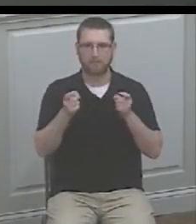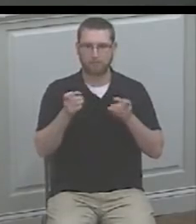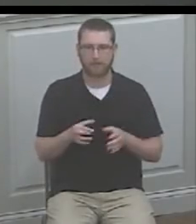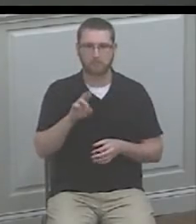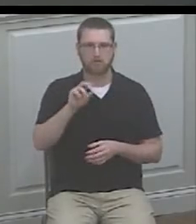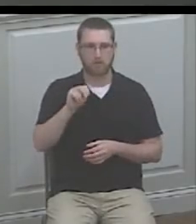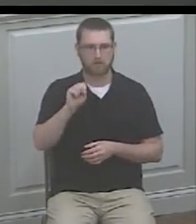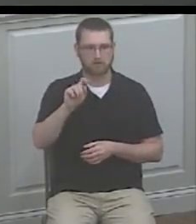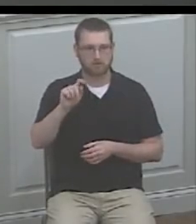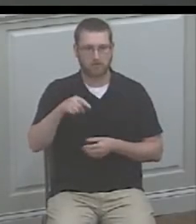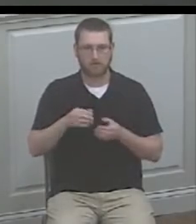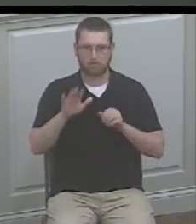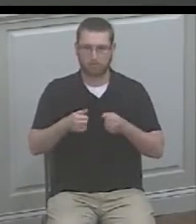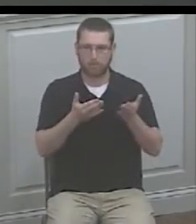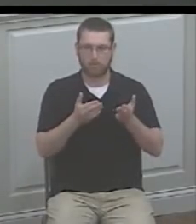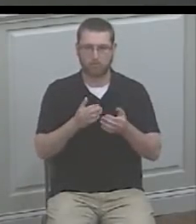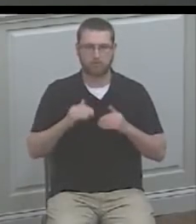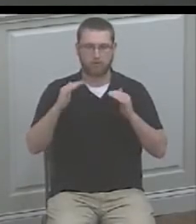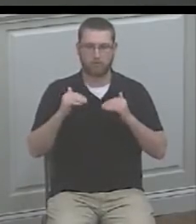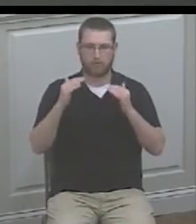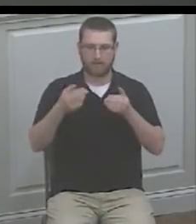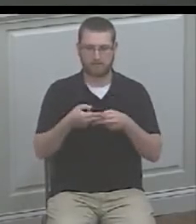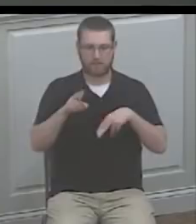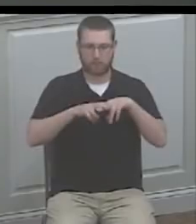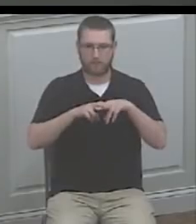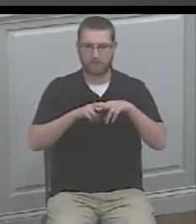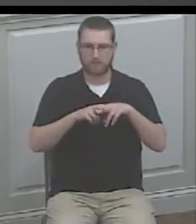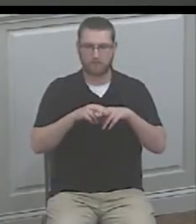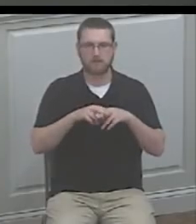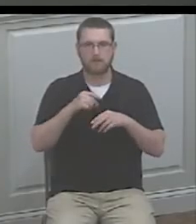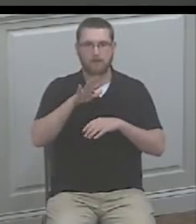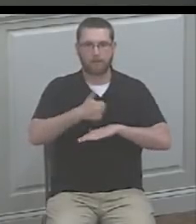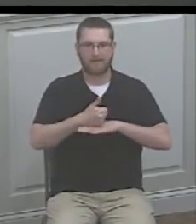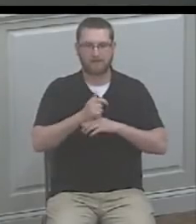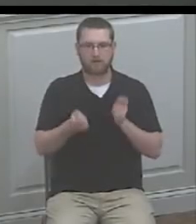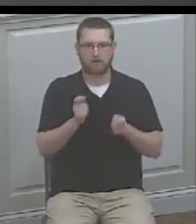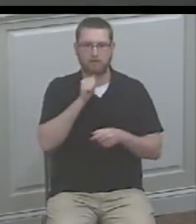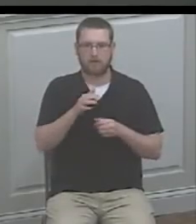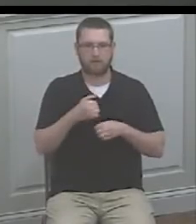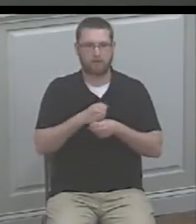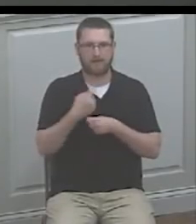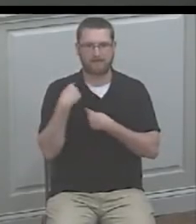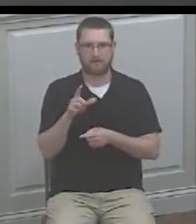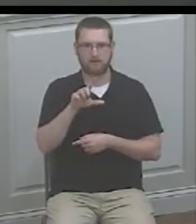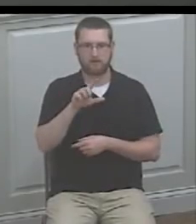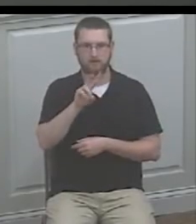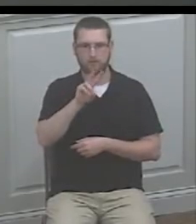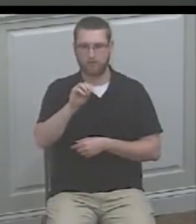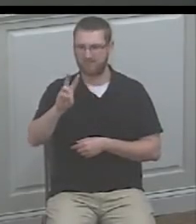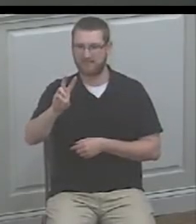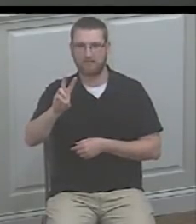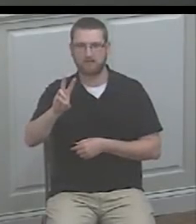proposed the raises based on the adjustments had not been made since 2006. In addition to not only